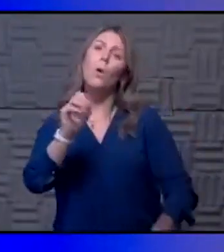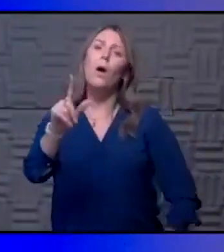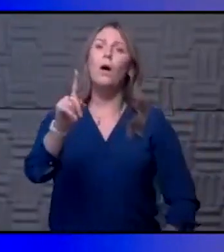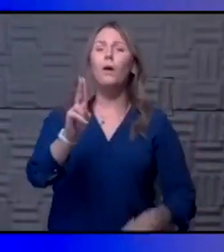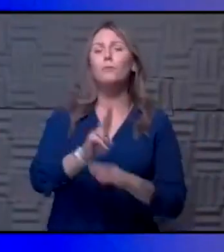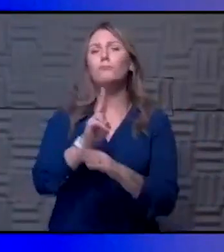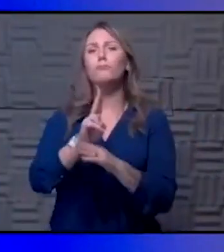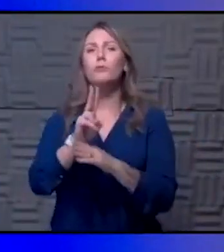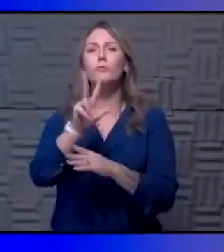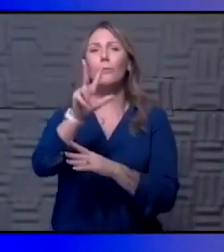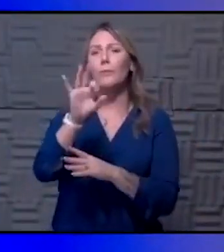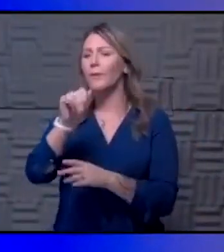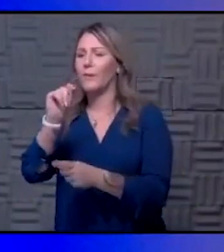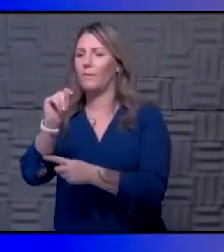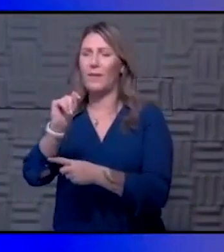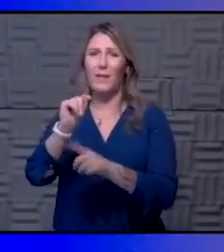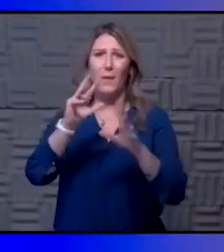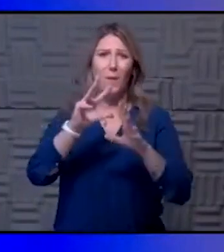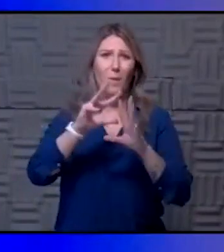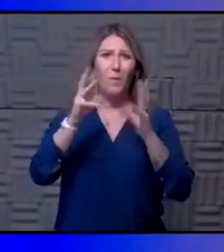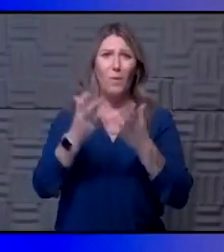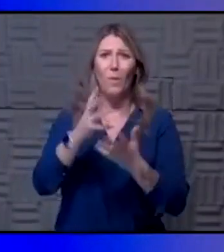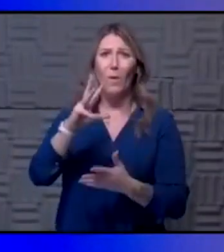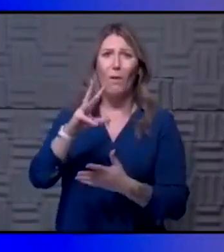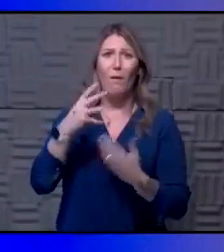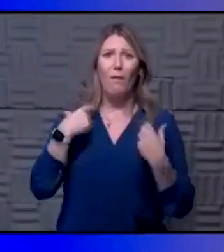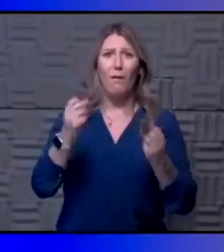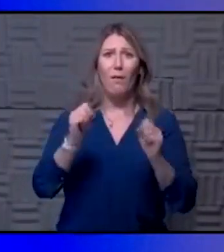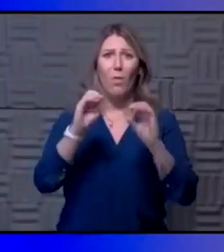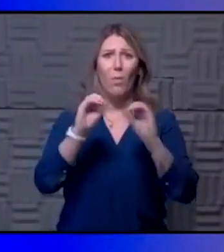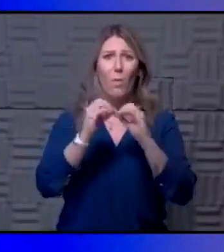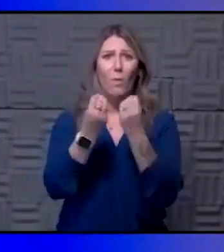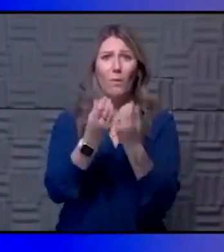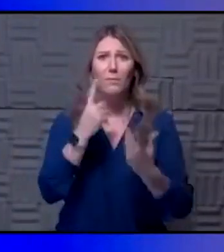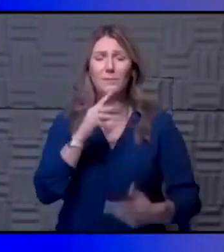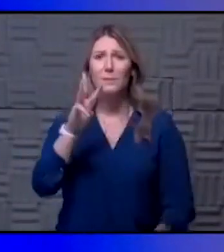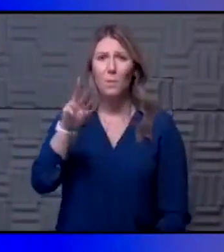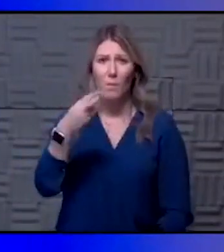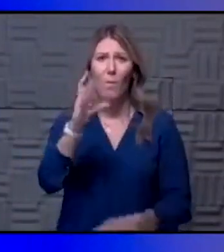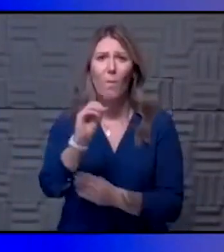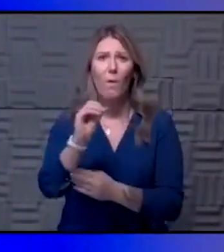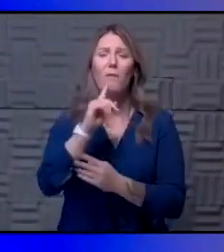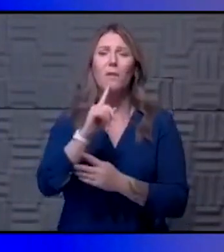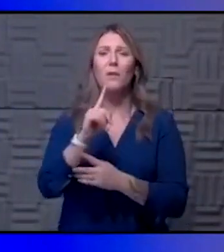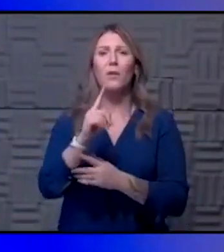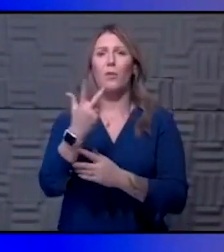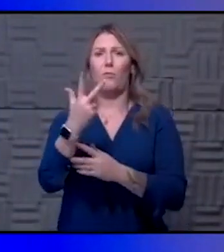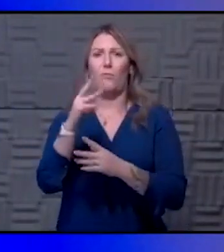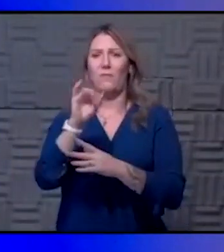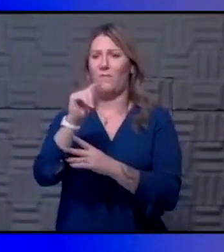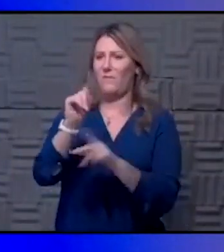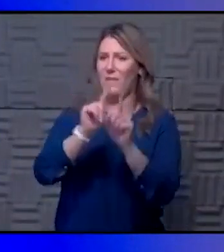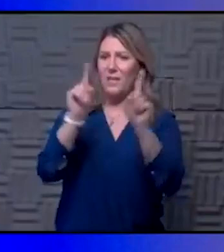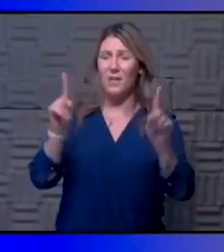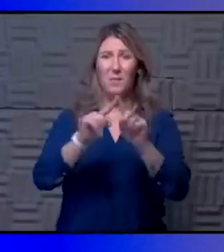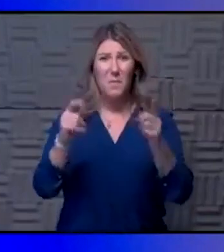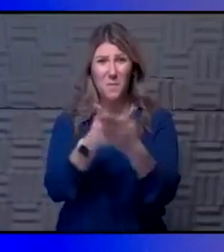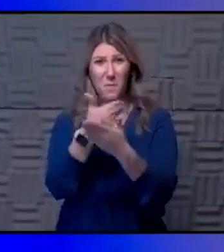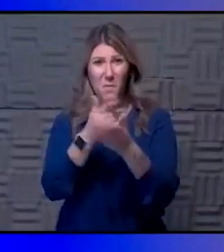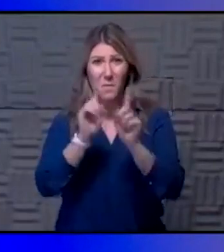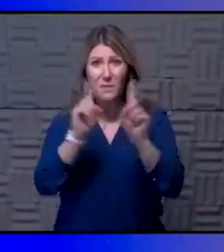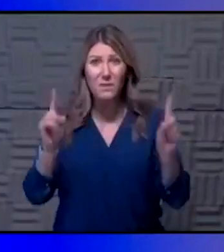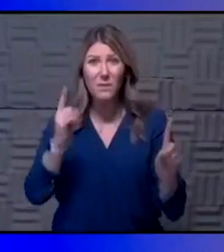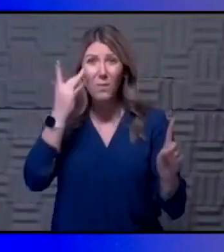use 3 feet, just as World Health Organization said from the beginning, 3 feet, again, for different reasons. But the new distancing is